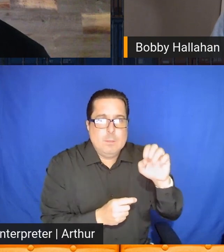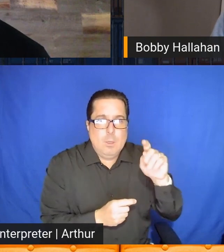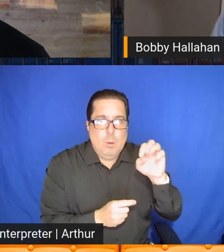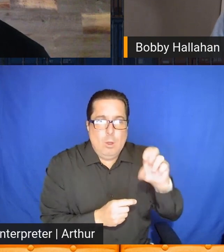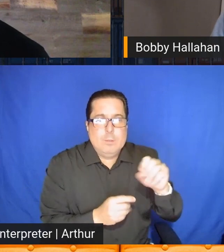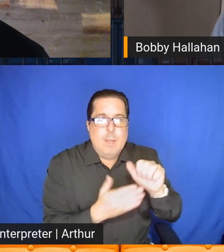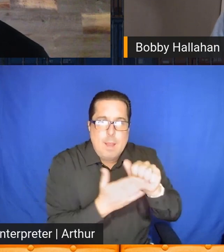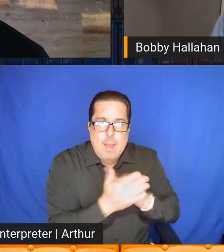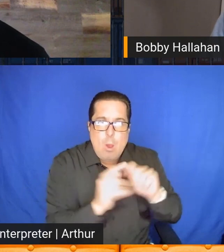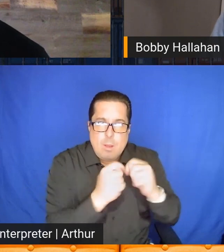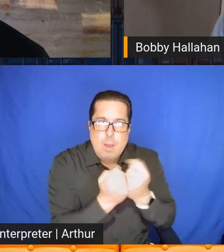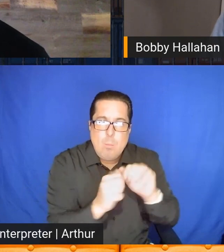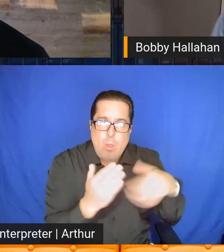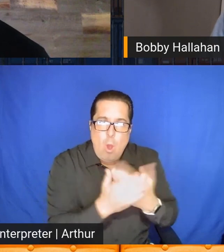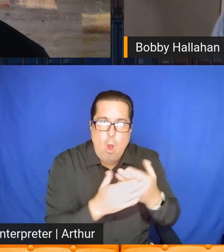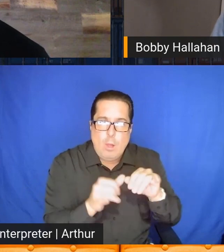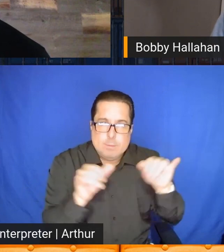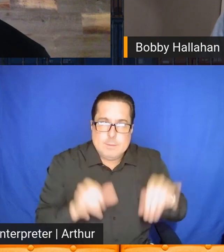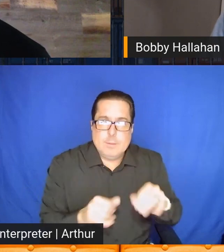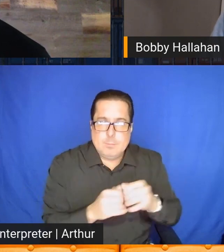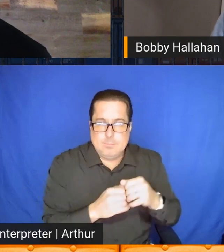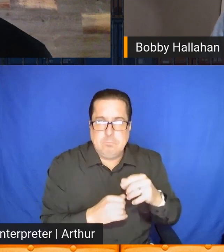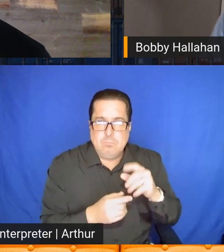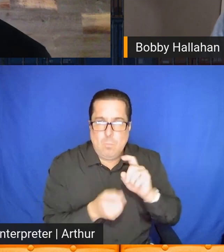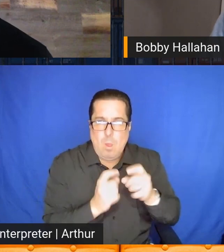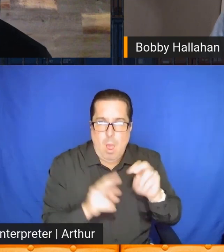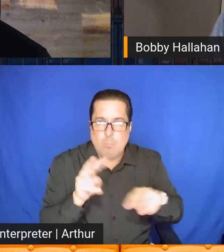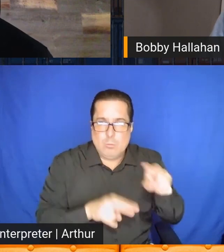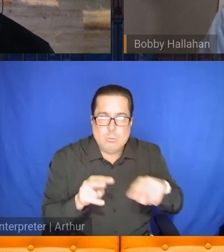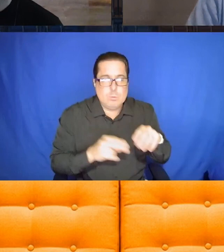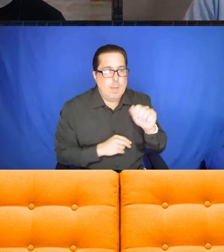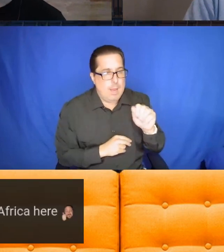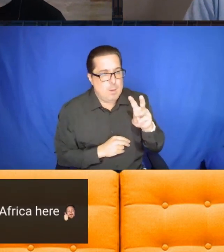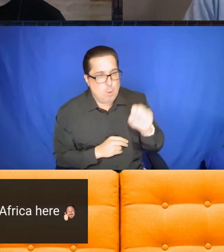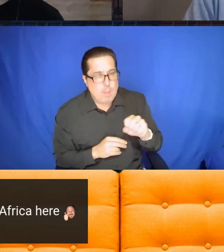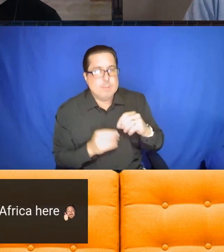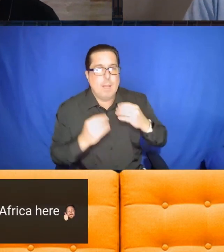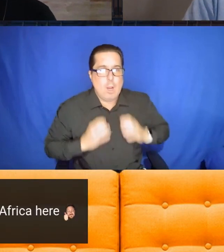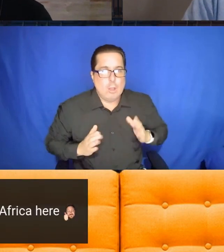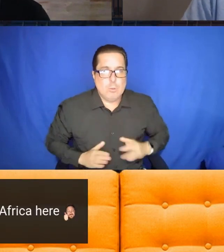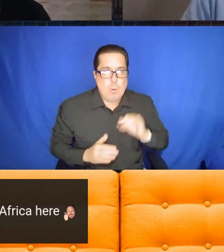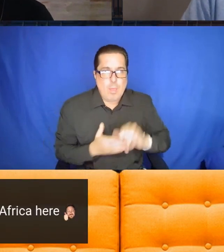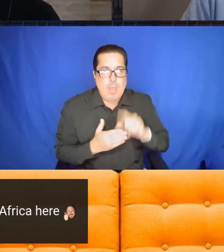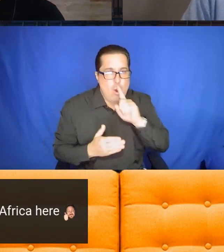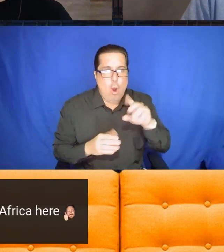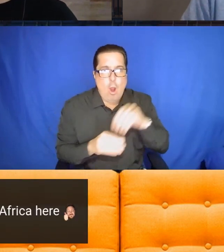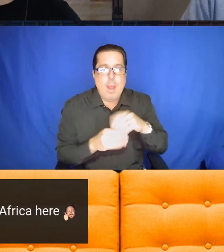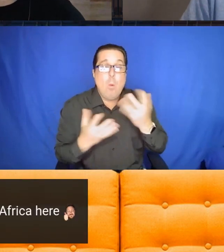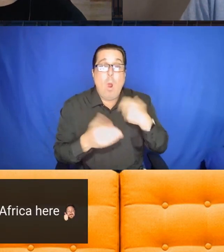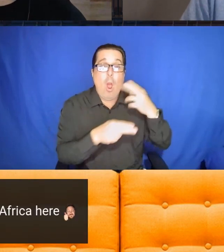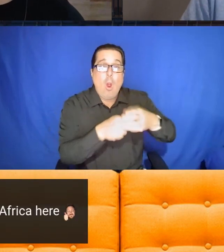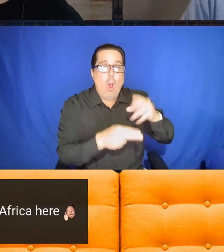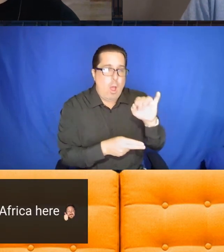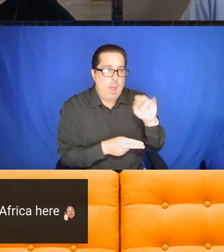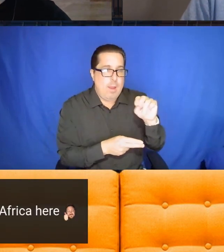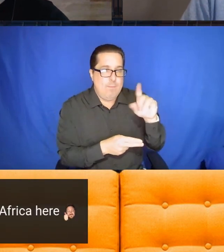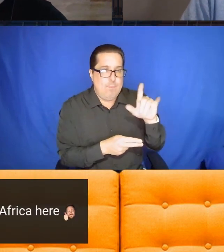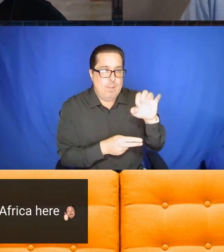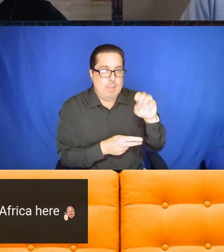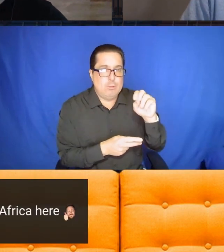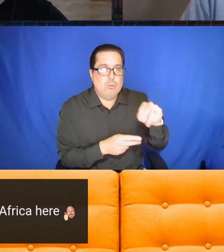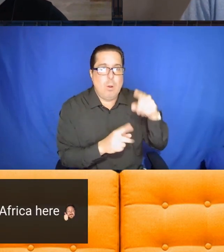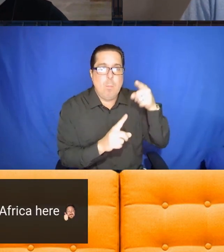things observability. So customers looking to migrate onto AWS, customers that are in I guess what I call like inflection points for